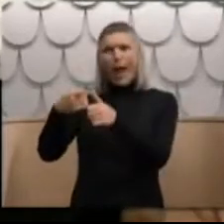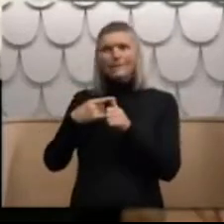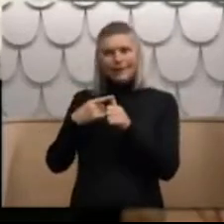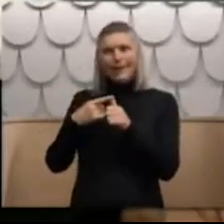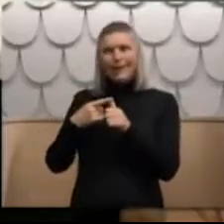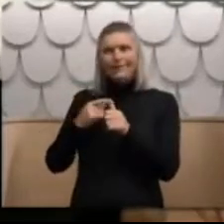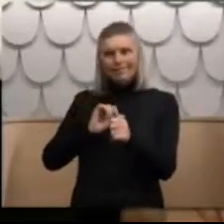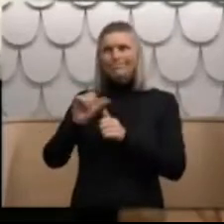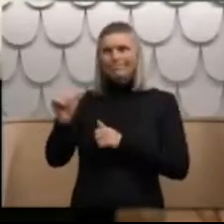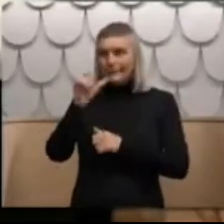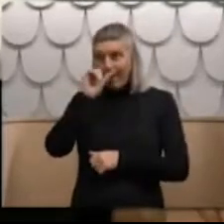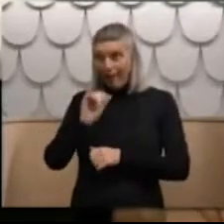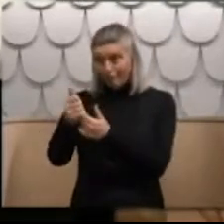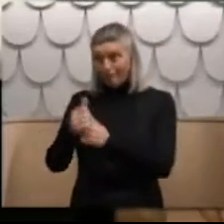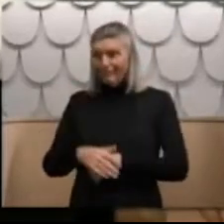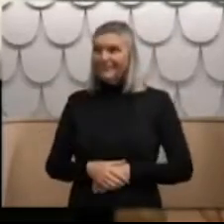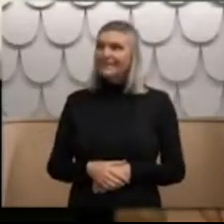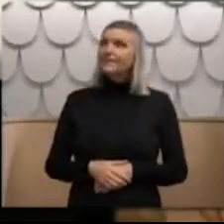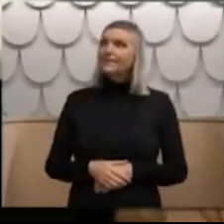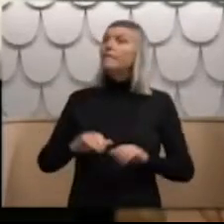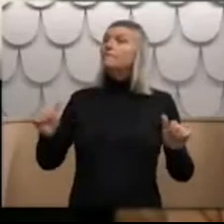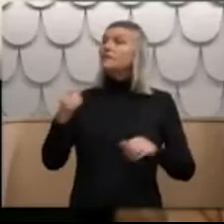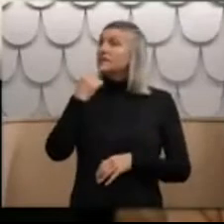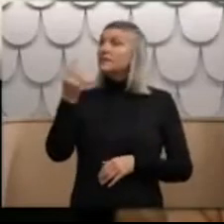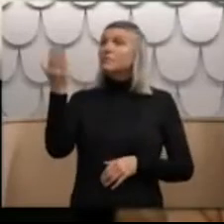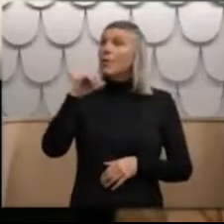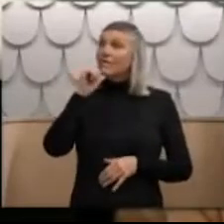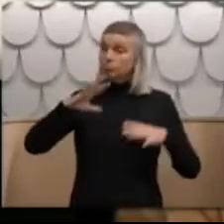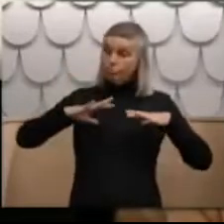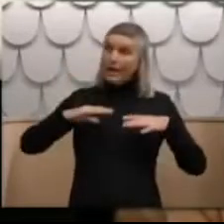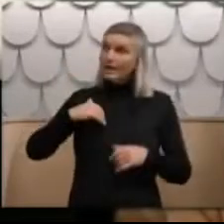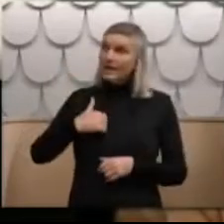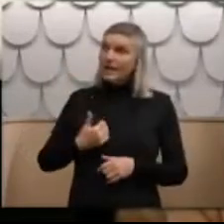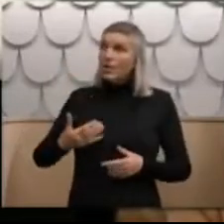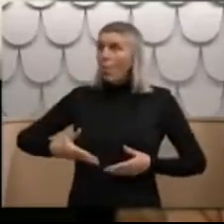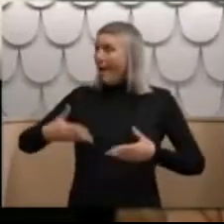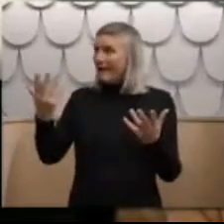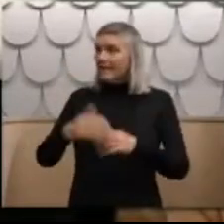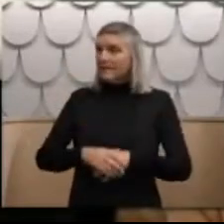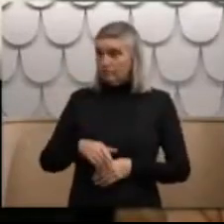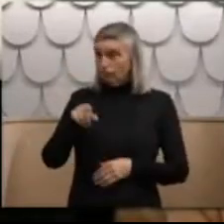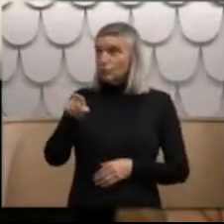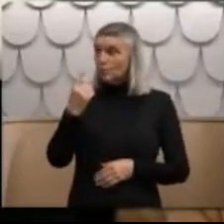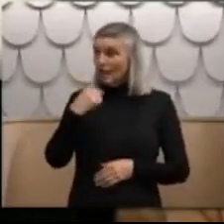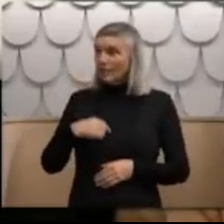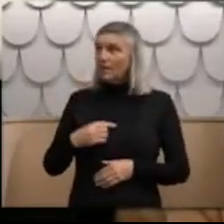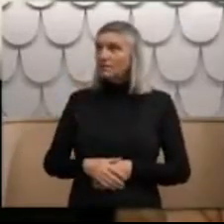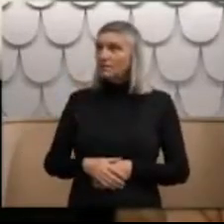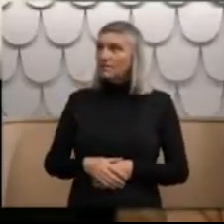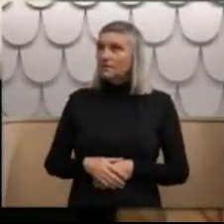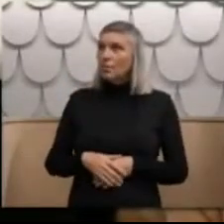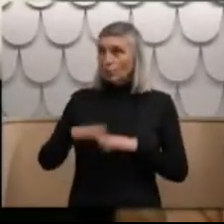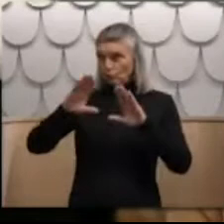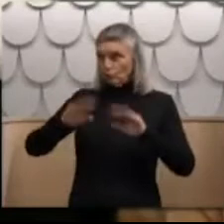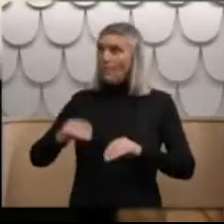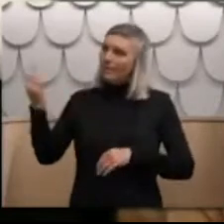way that you can. Yeah. And like I said, if you need to take a break or anything like that, you do that and we can come back and